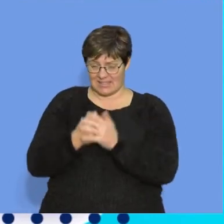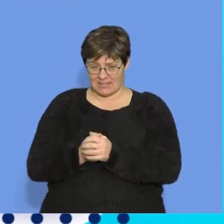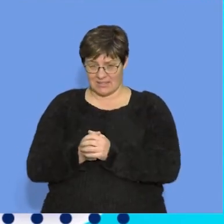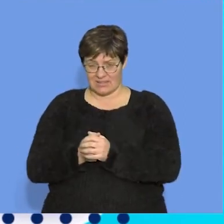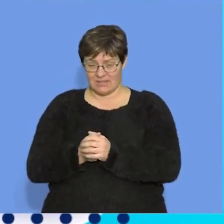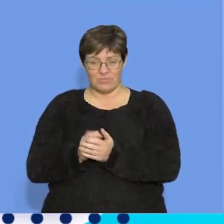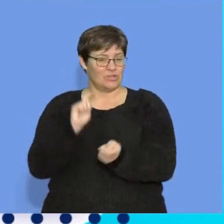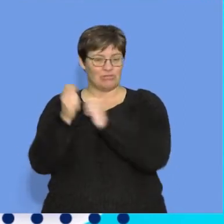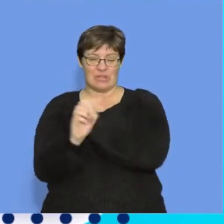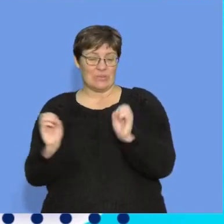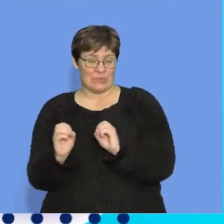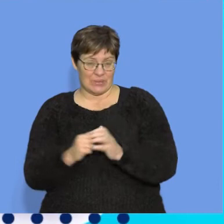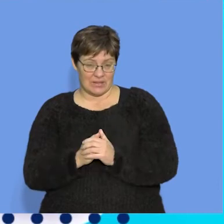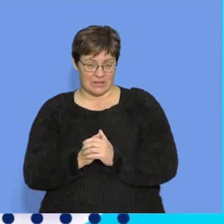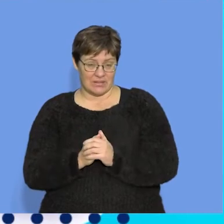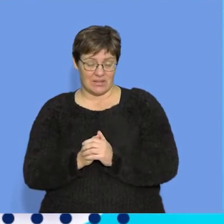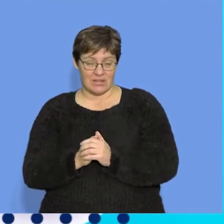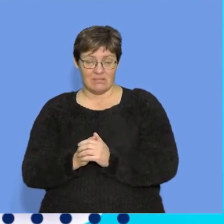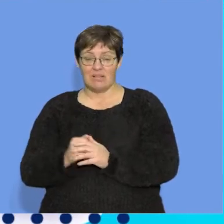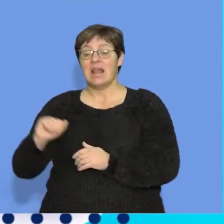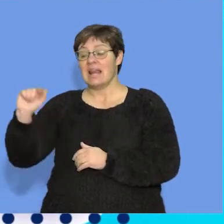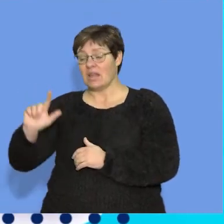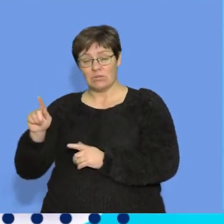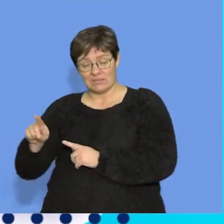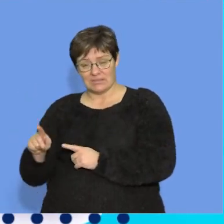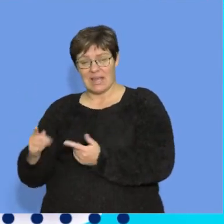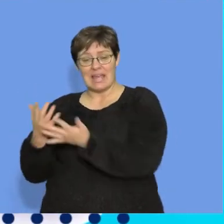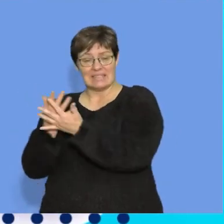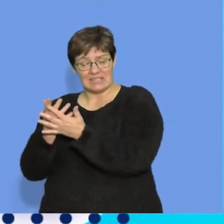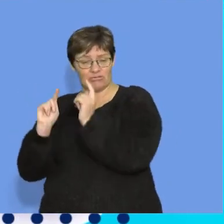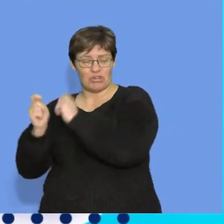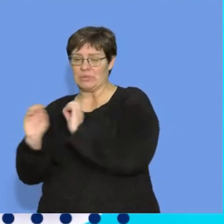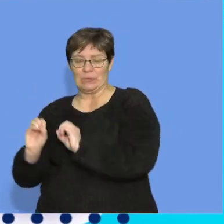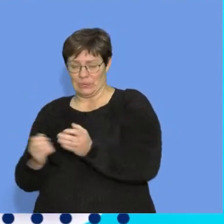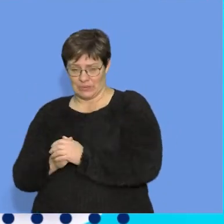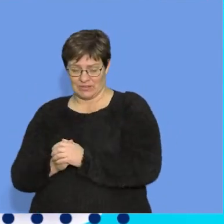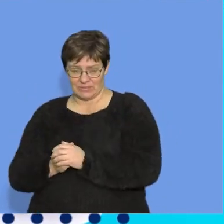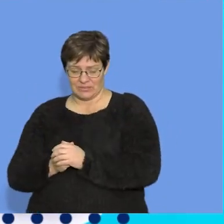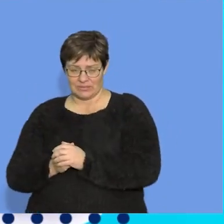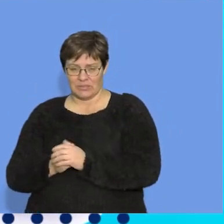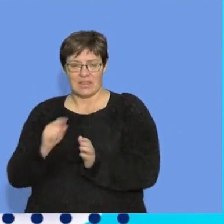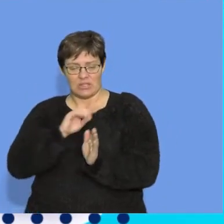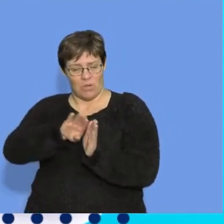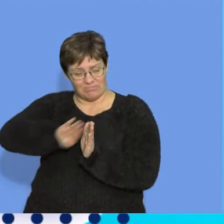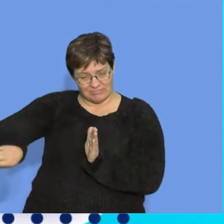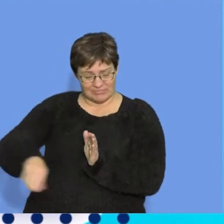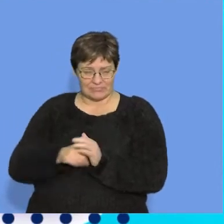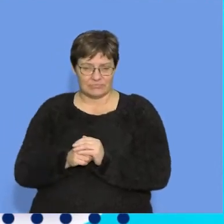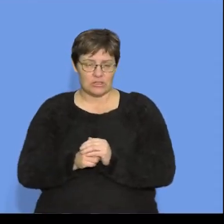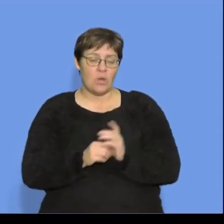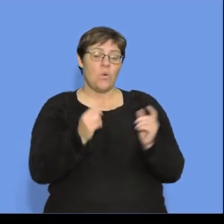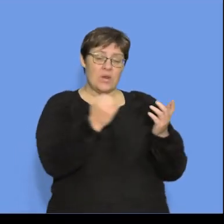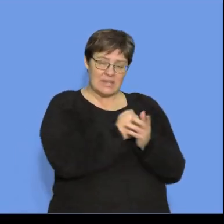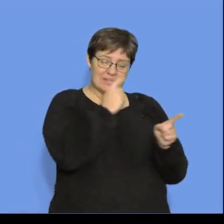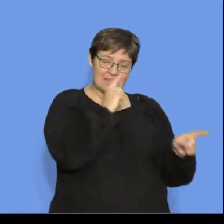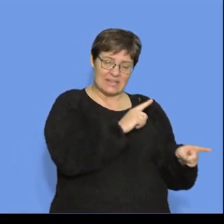density doesn't change. A liquid's density will not change either. So that's why we exclude them. So in